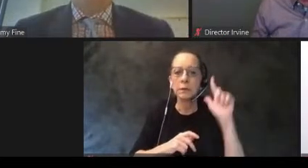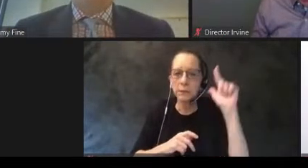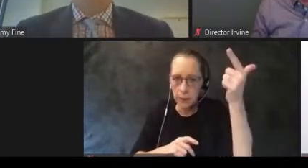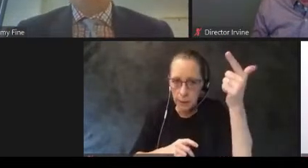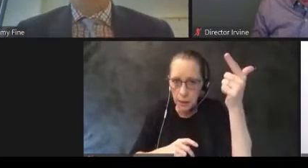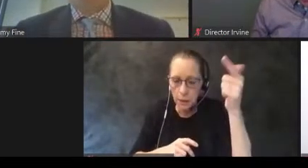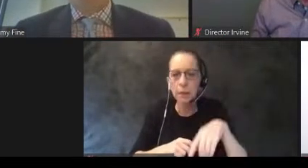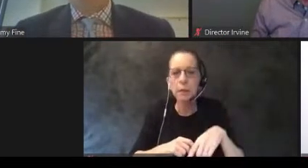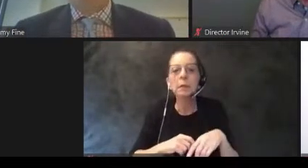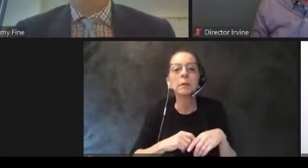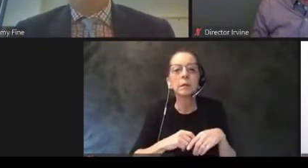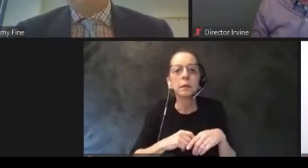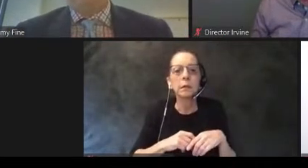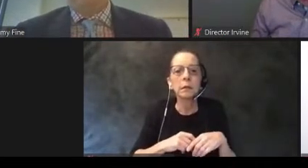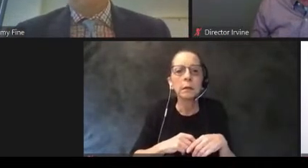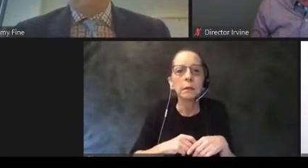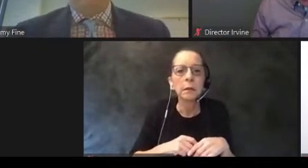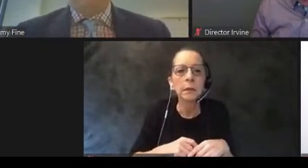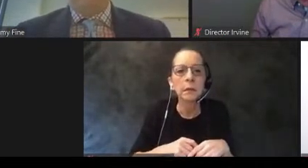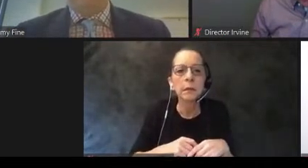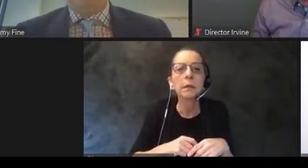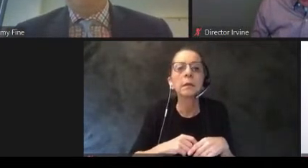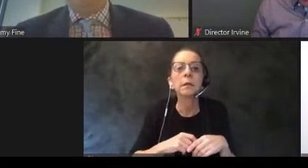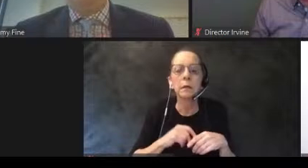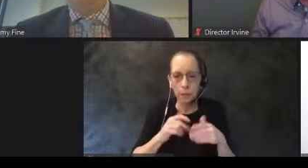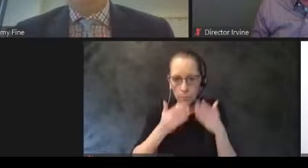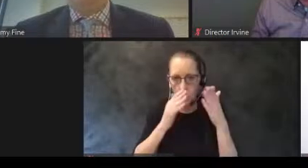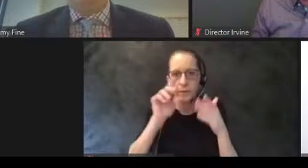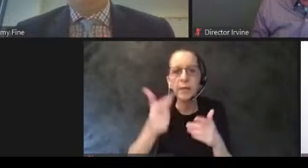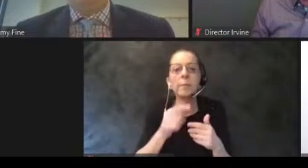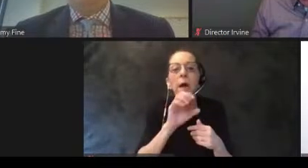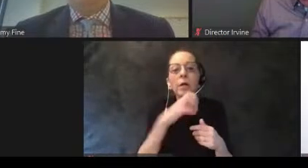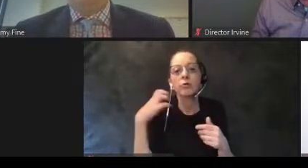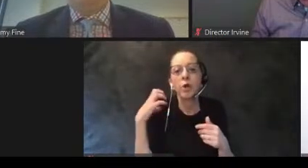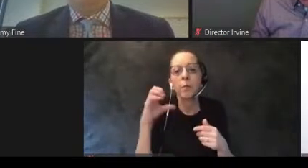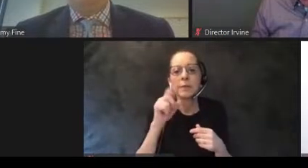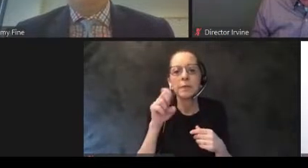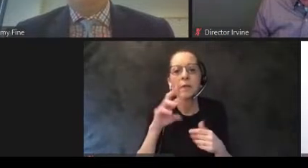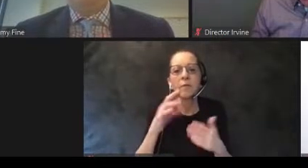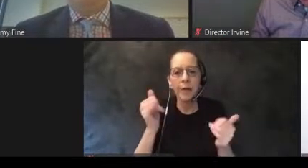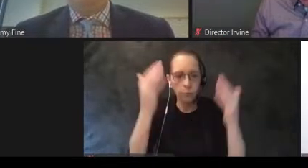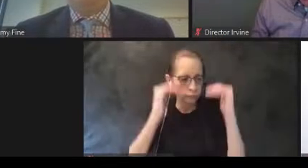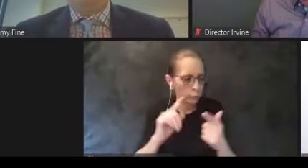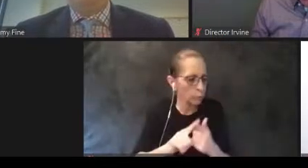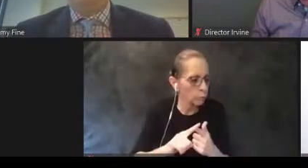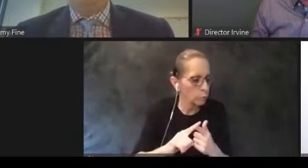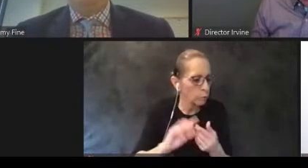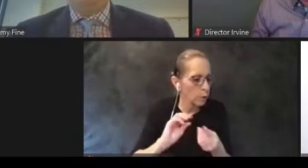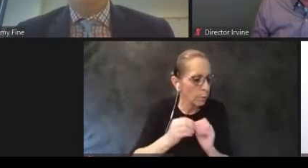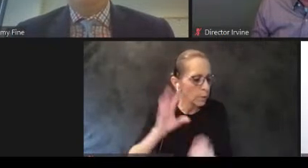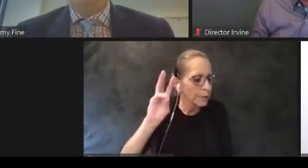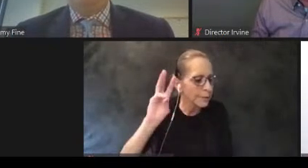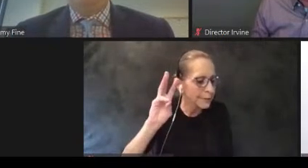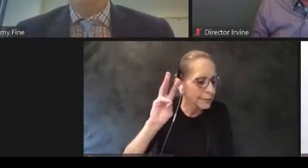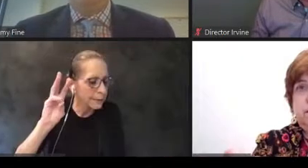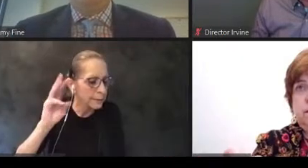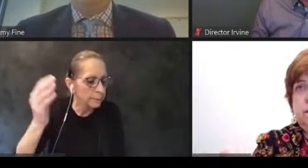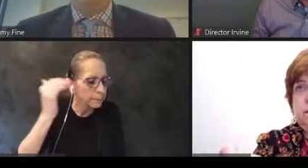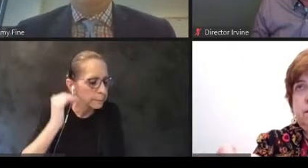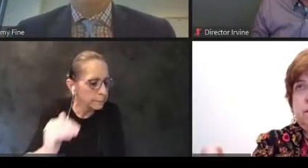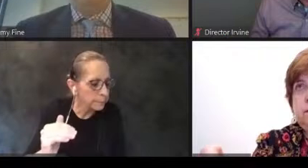Second. Been moved and seconded, Chairman Silva, so we may proceed to agenda item number 6. Our next order